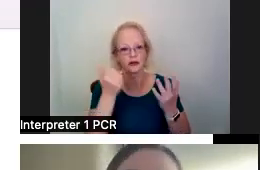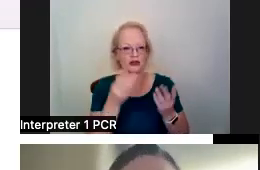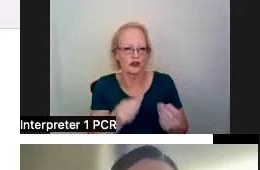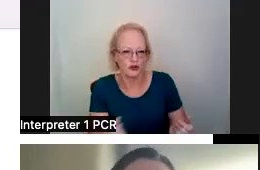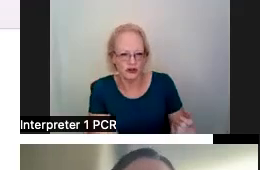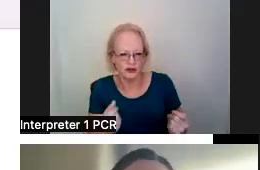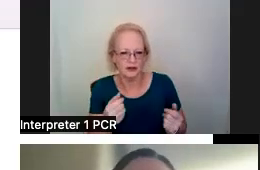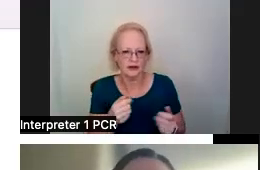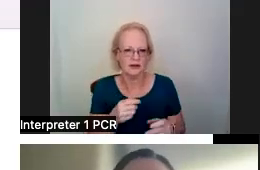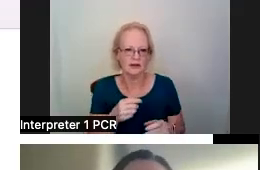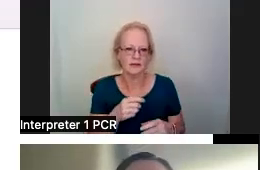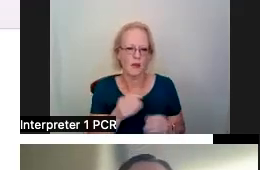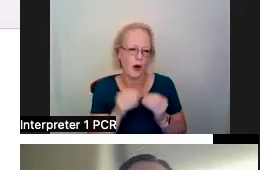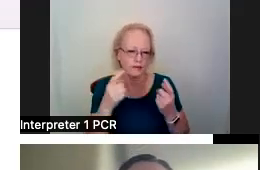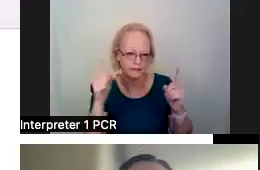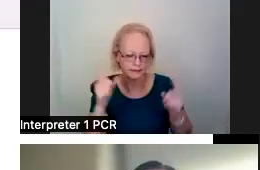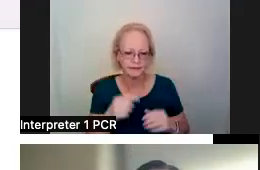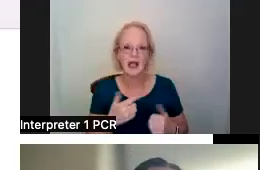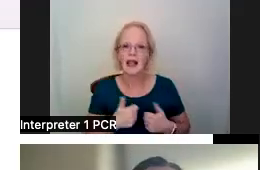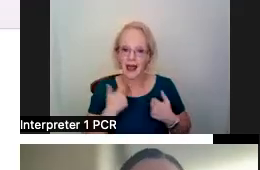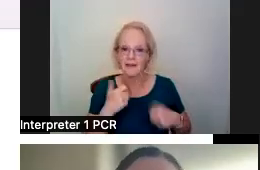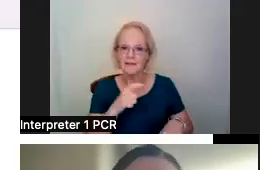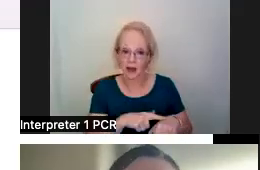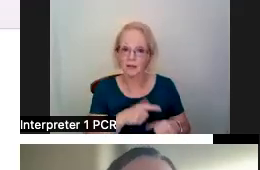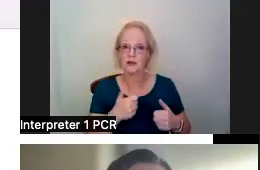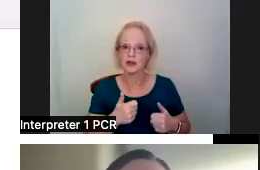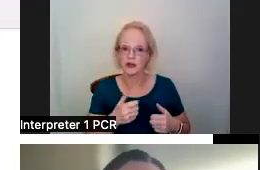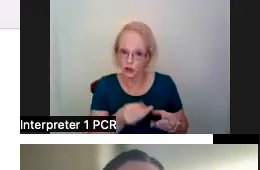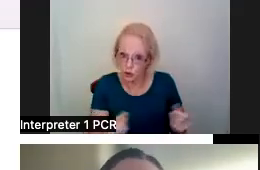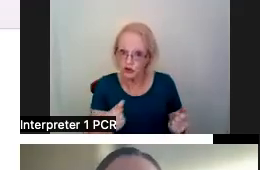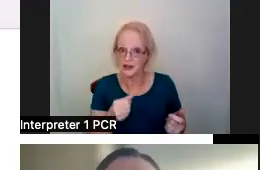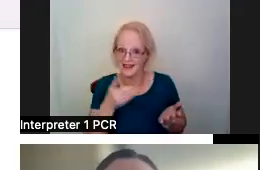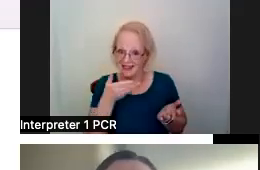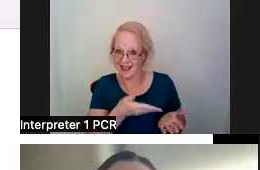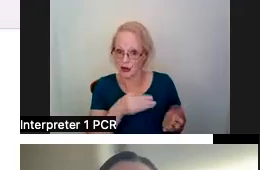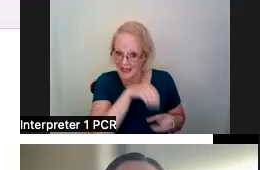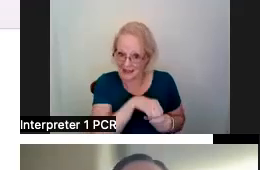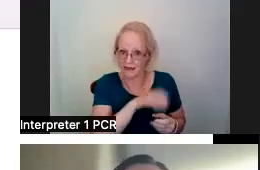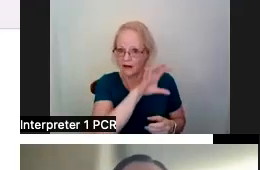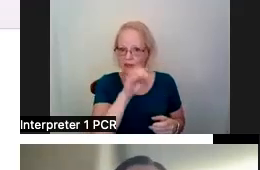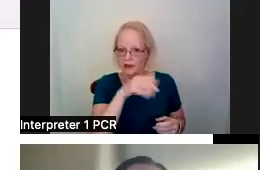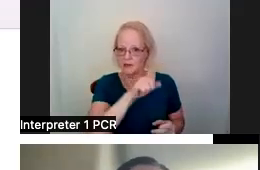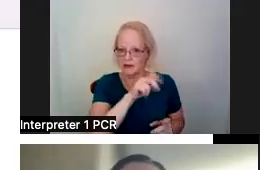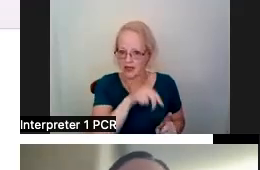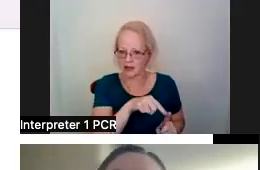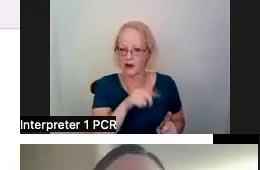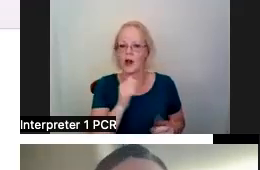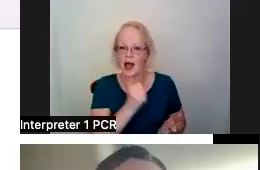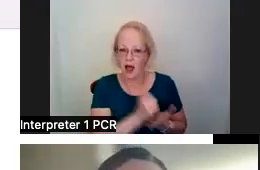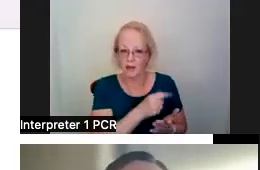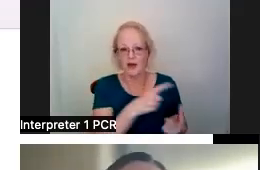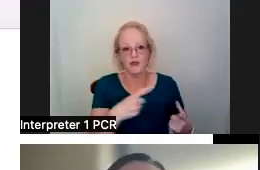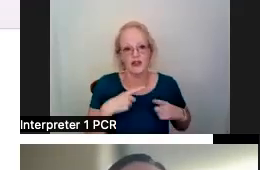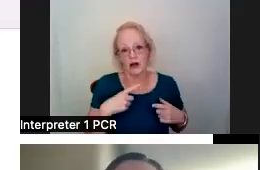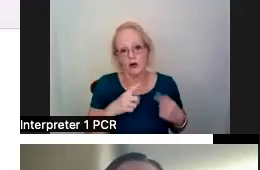Having lifetime income solutions available helps the employees of an employer to retire when they're